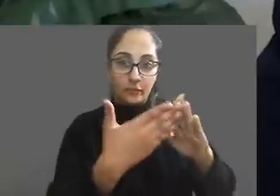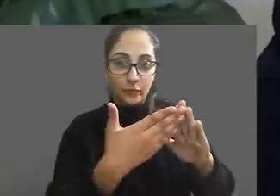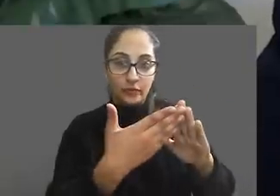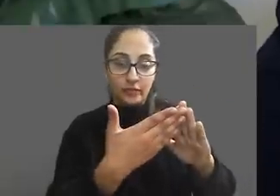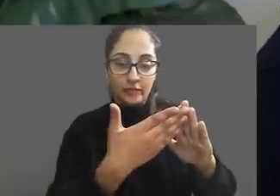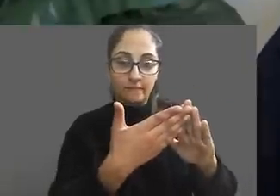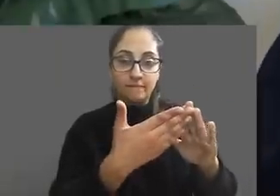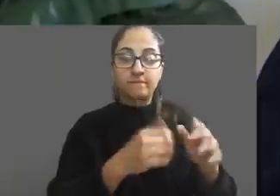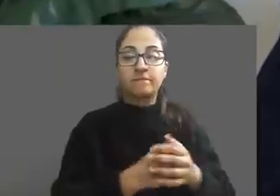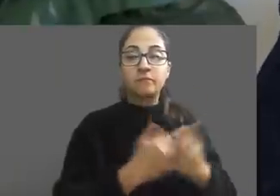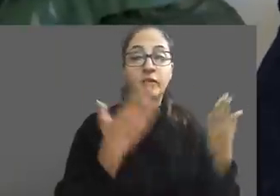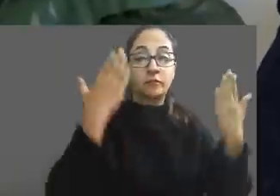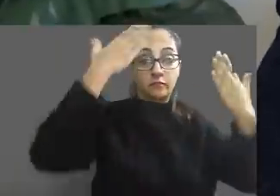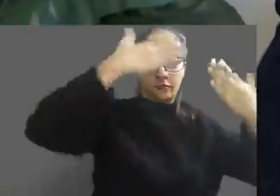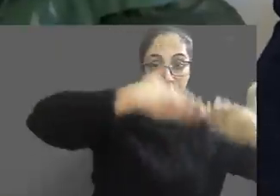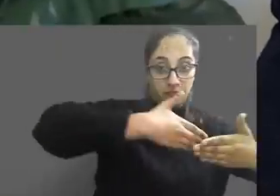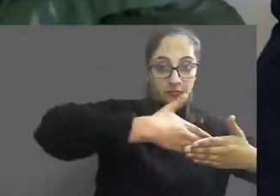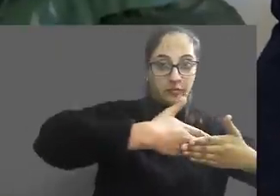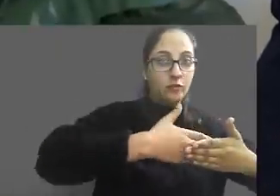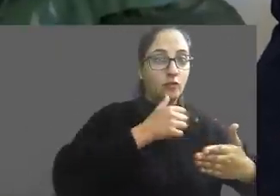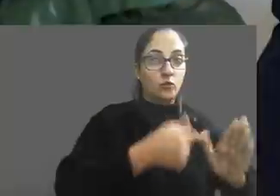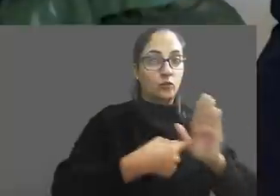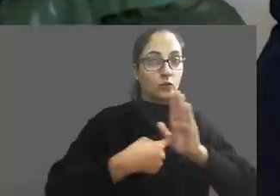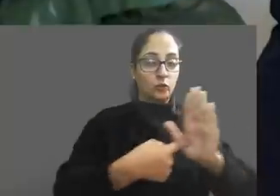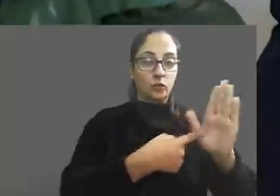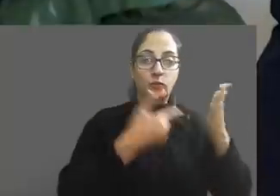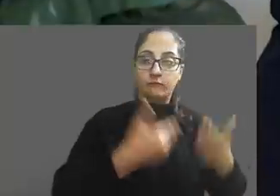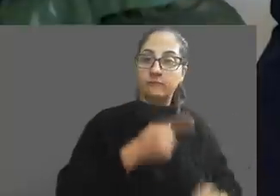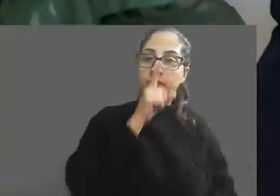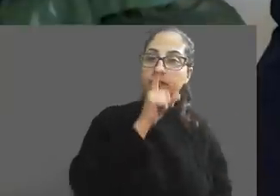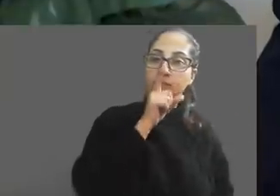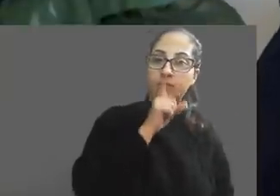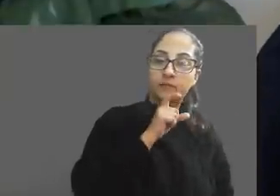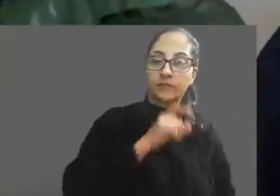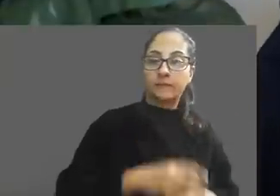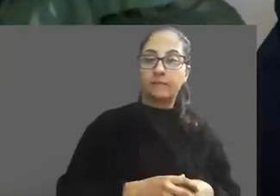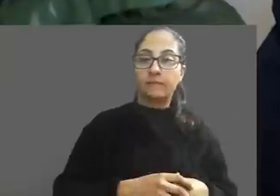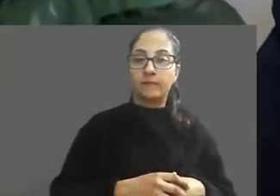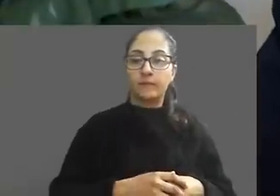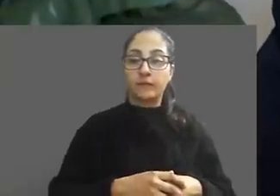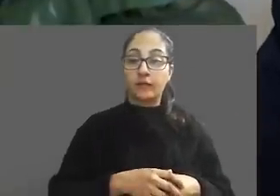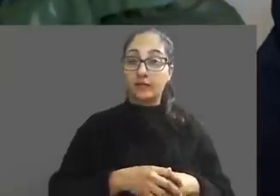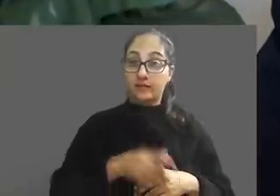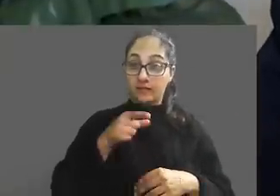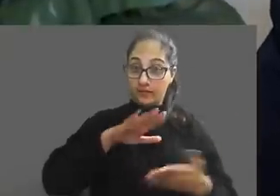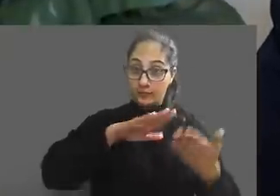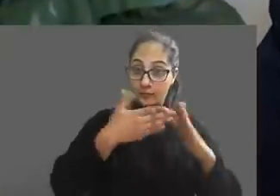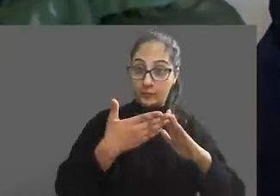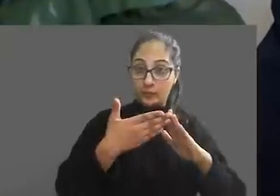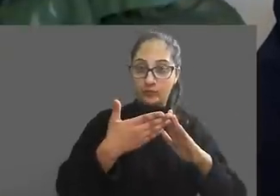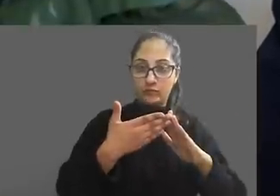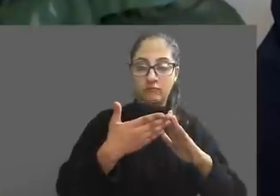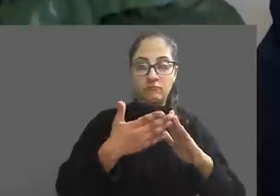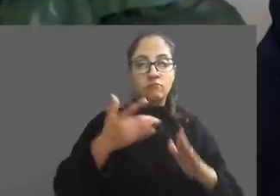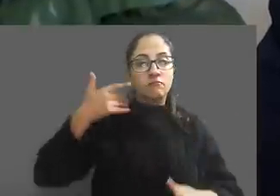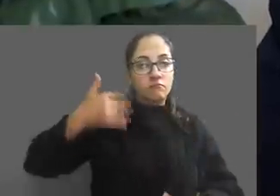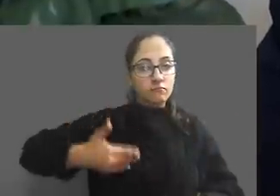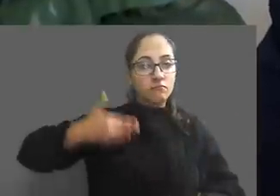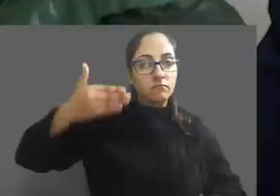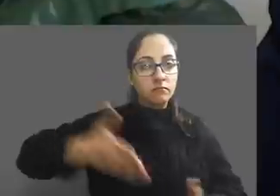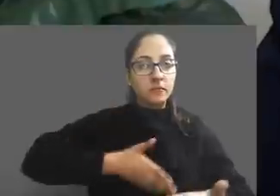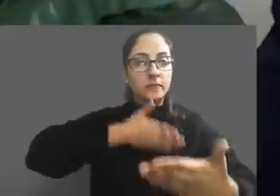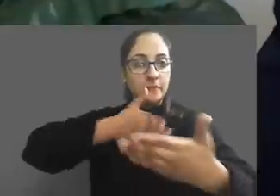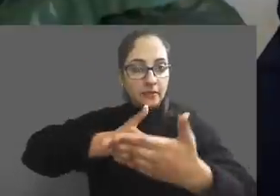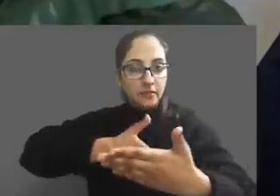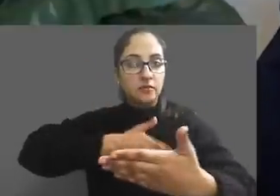Once, Sultan Sanjar was traveling from Iraq to Khorasan. Hassan al-Sabah told Rais